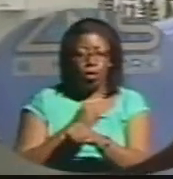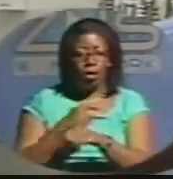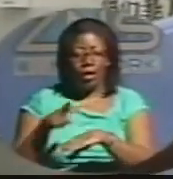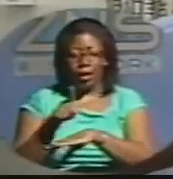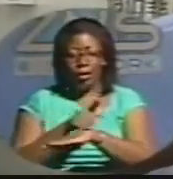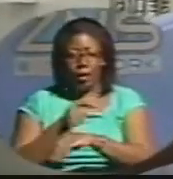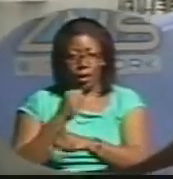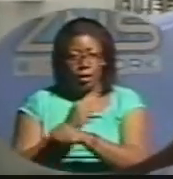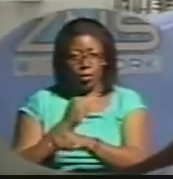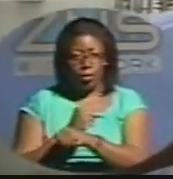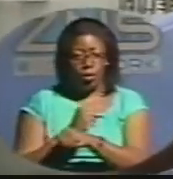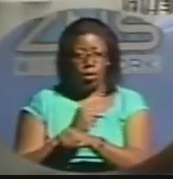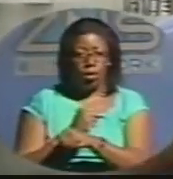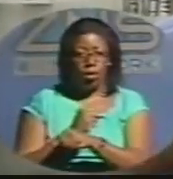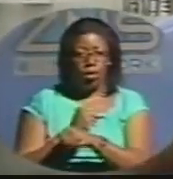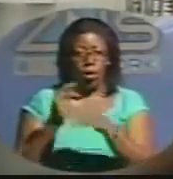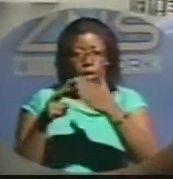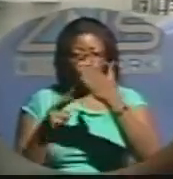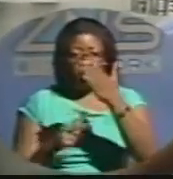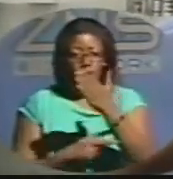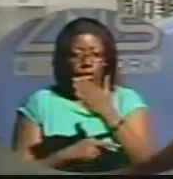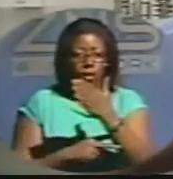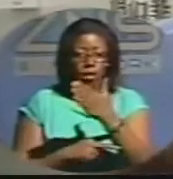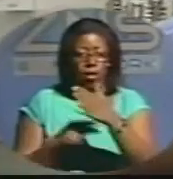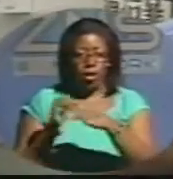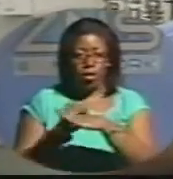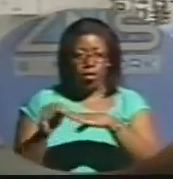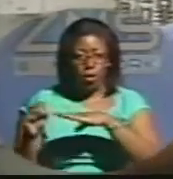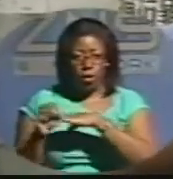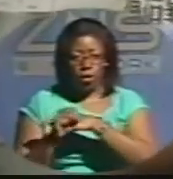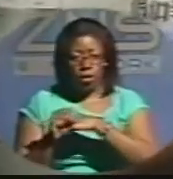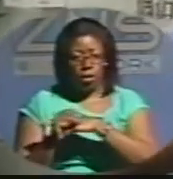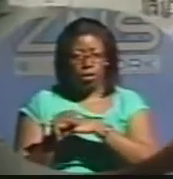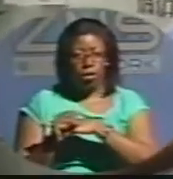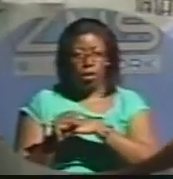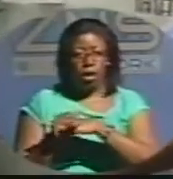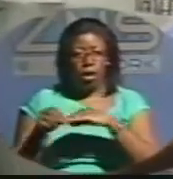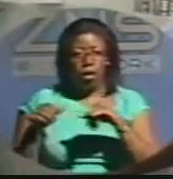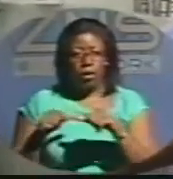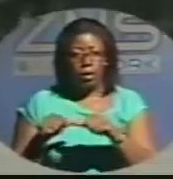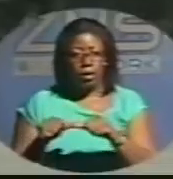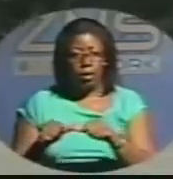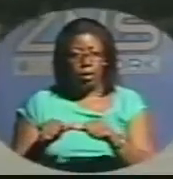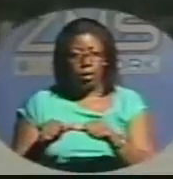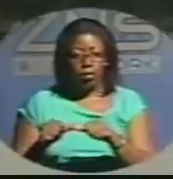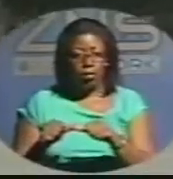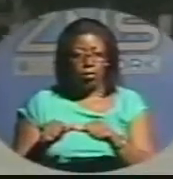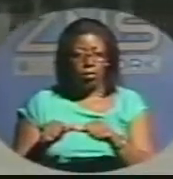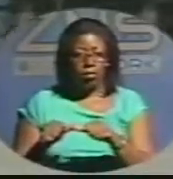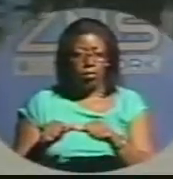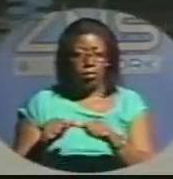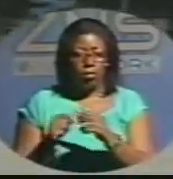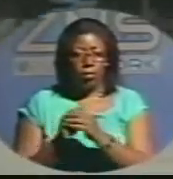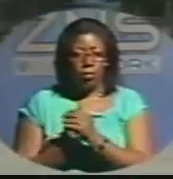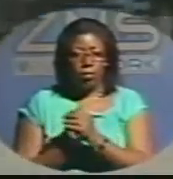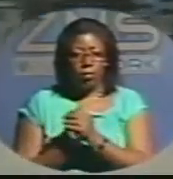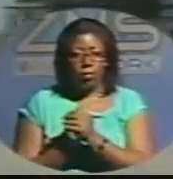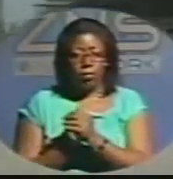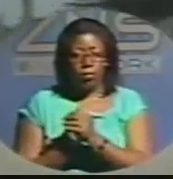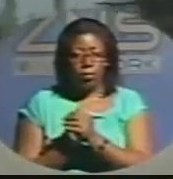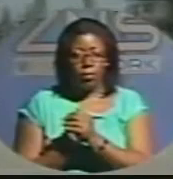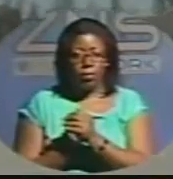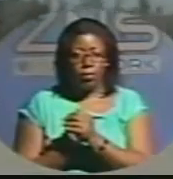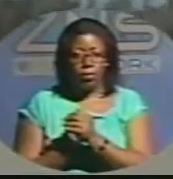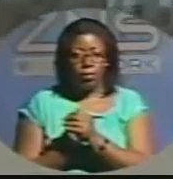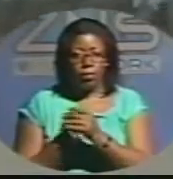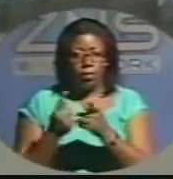and hardscape, and the bridges and show lakes, and so it will still be quite undertaking to get the whole